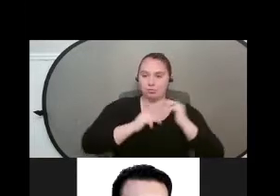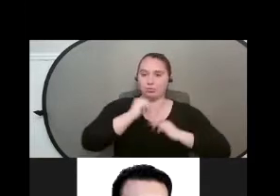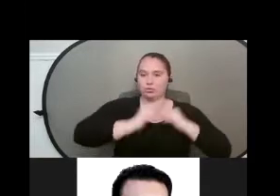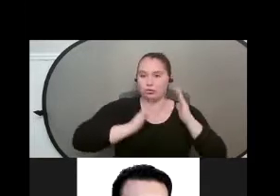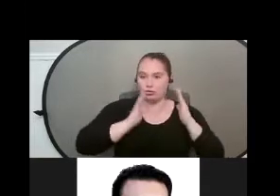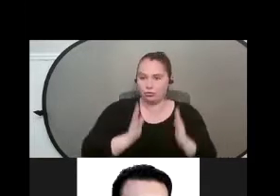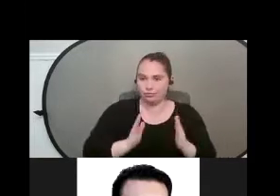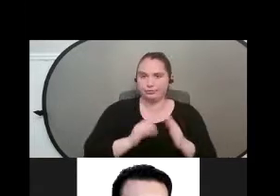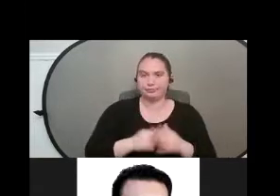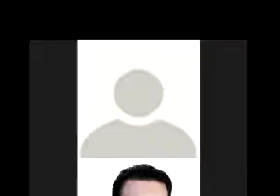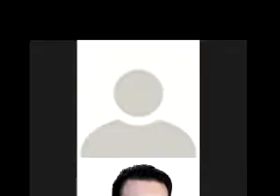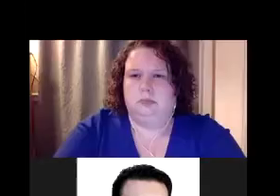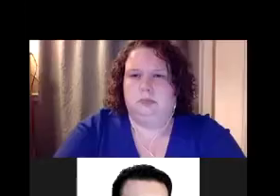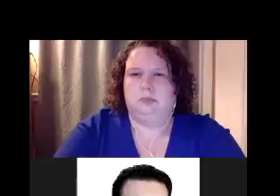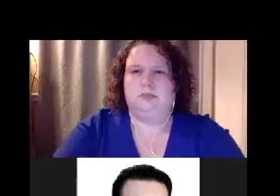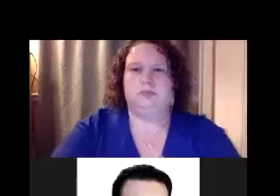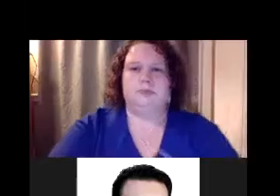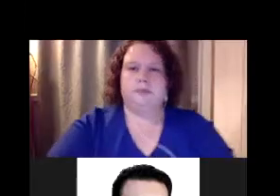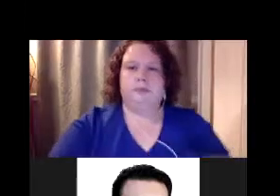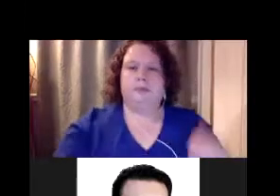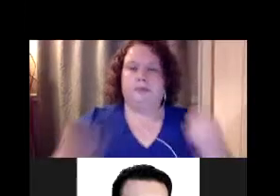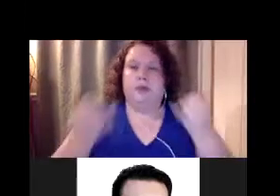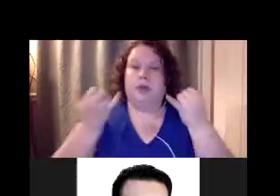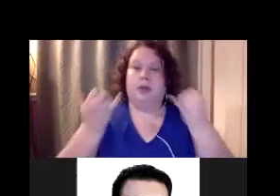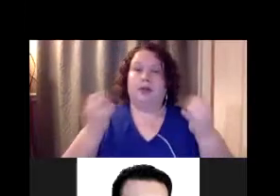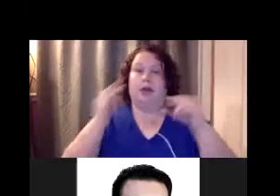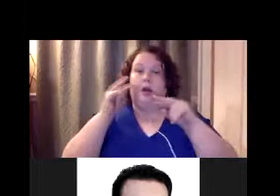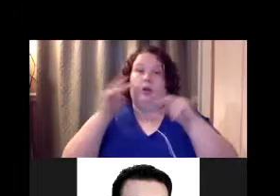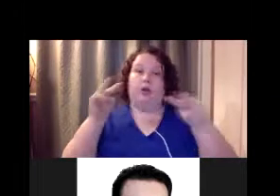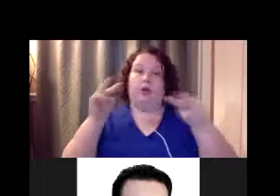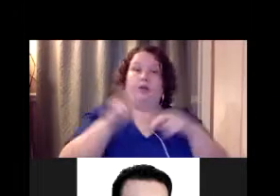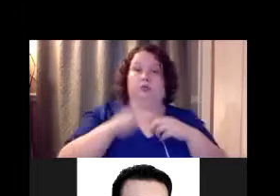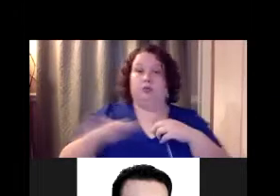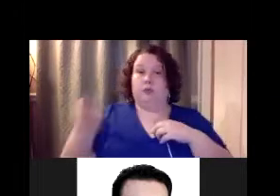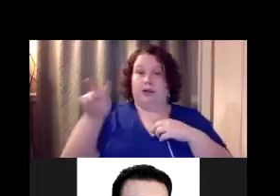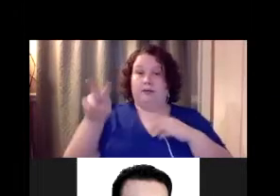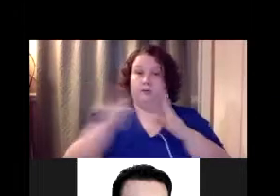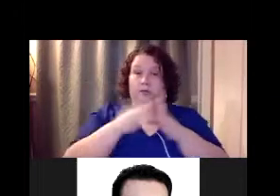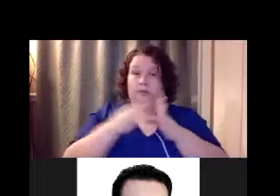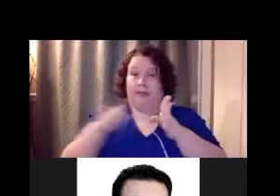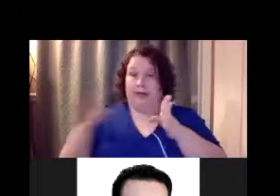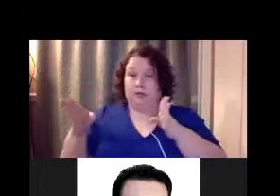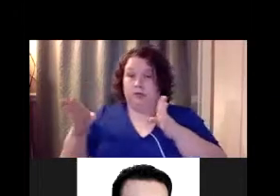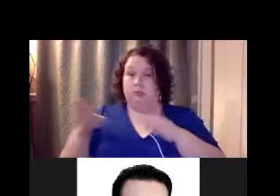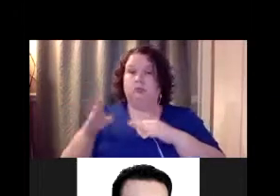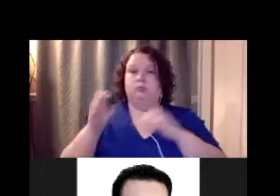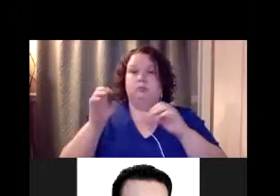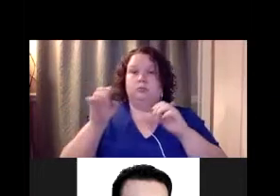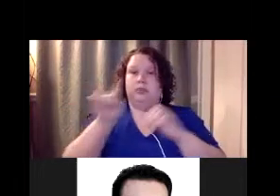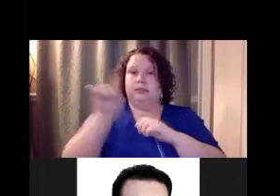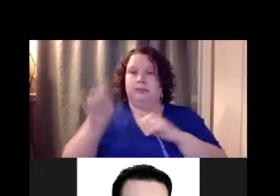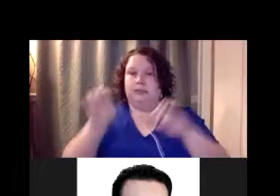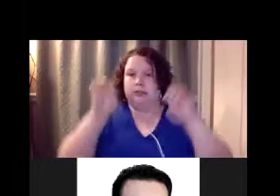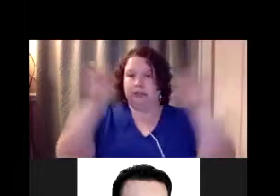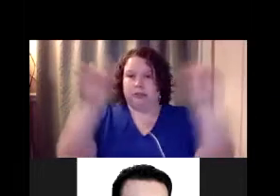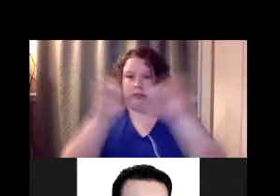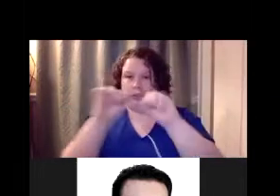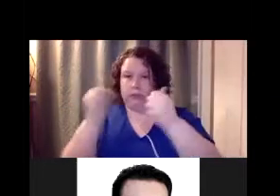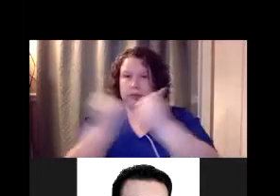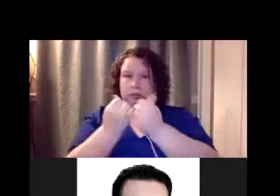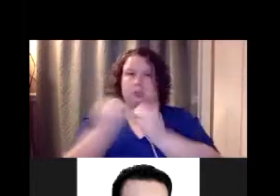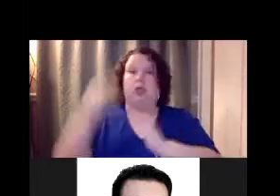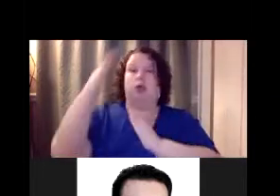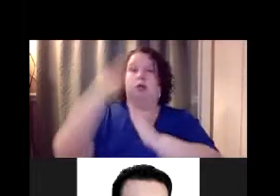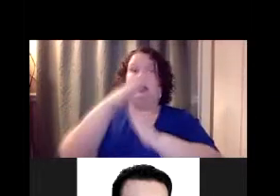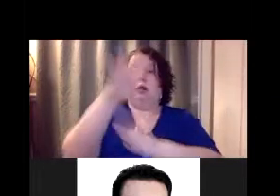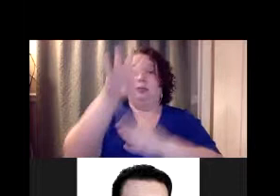Now looking at the transfer patterns, this is data from the Texas Education Agency. The top table represents the